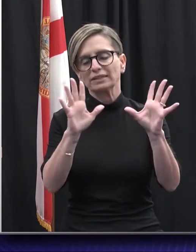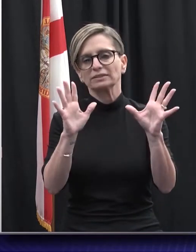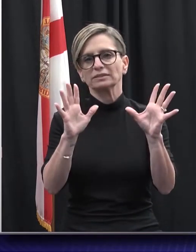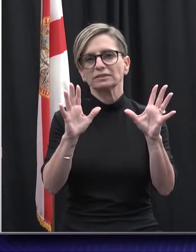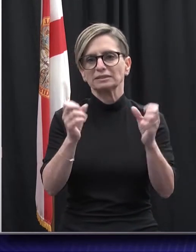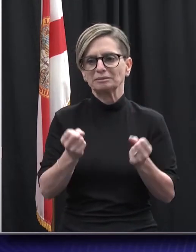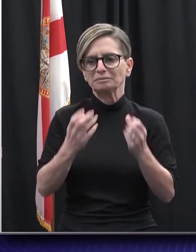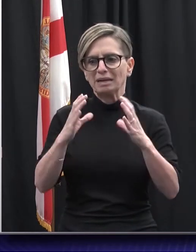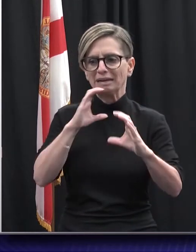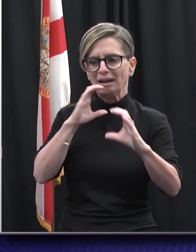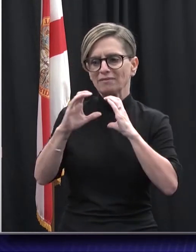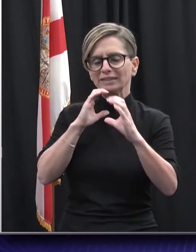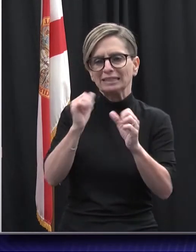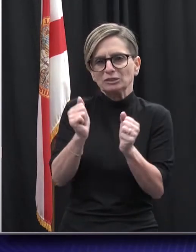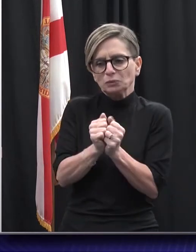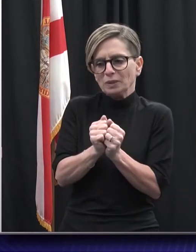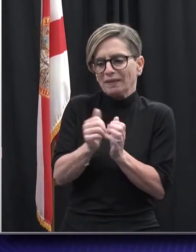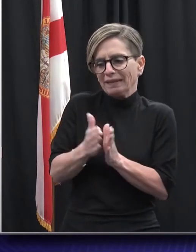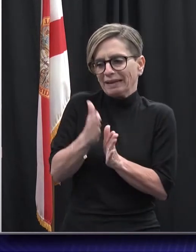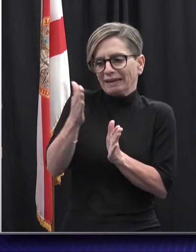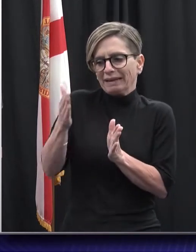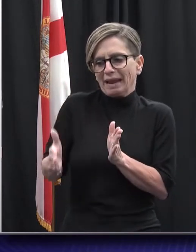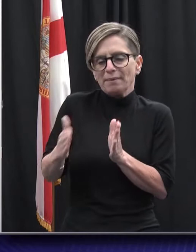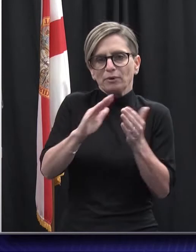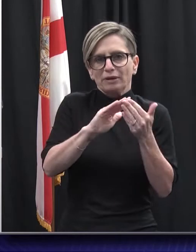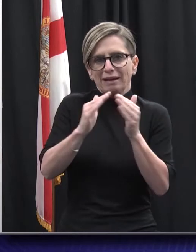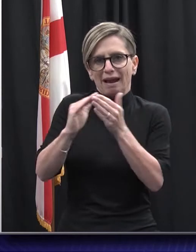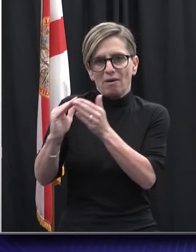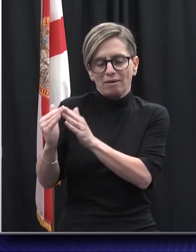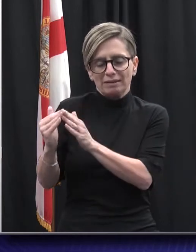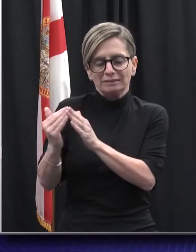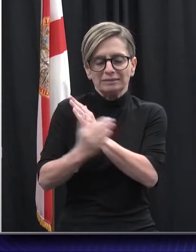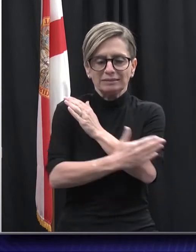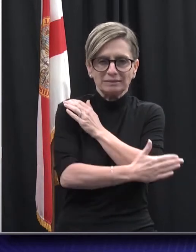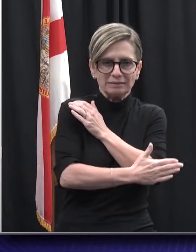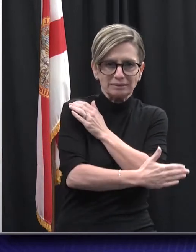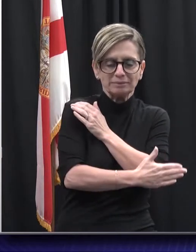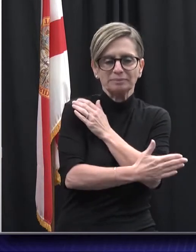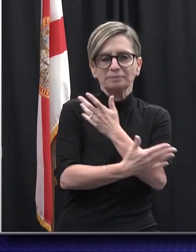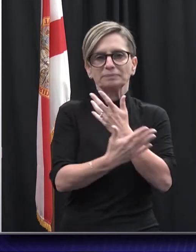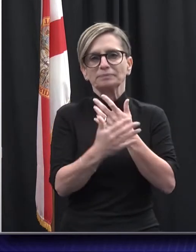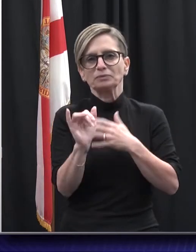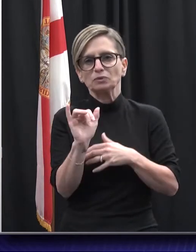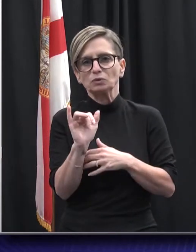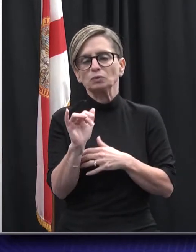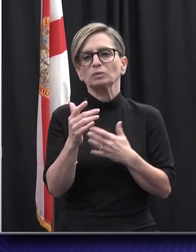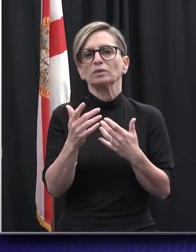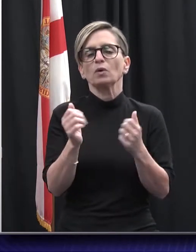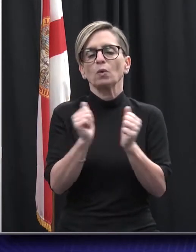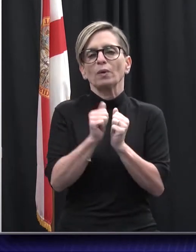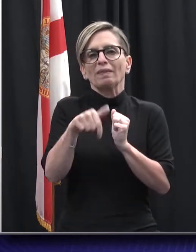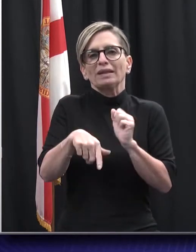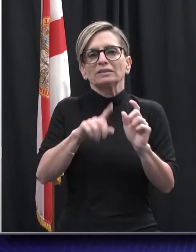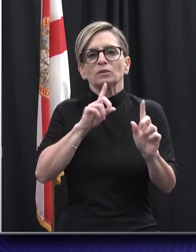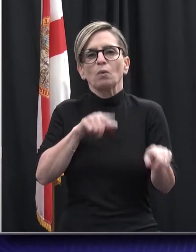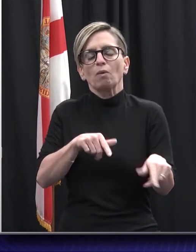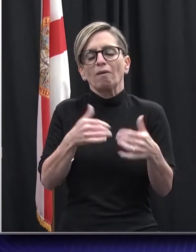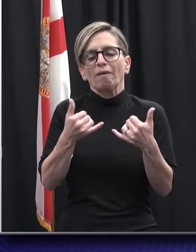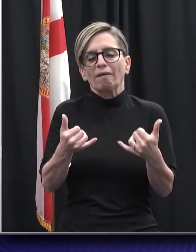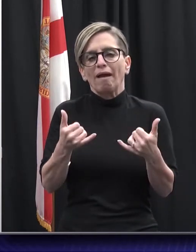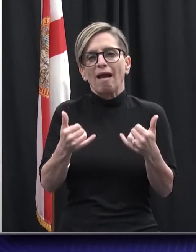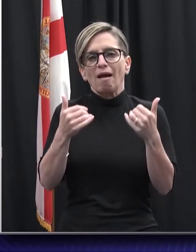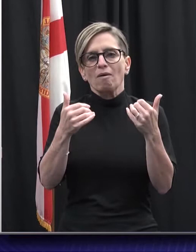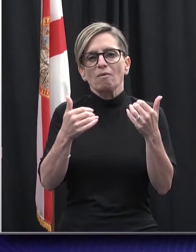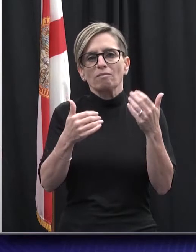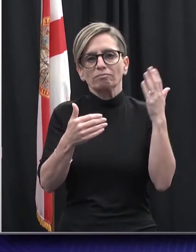with our neighboring counties as well as our municipalities as we've moved forward with this order. And I'd like to bring up now the Chair of